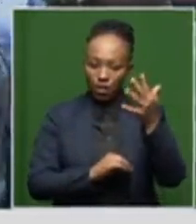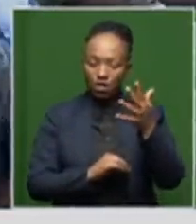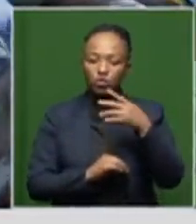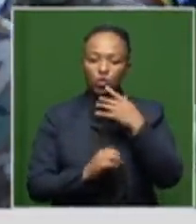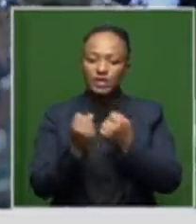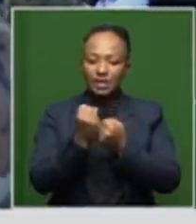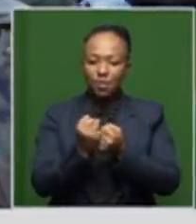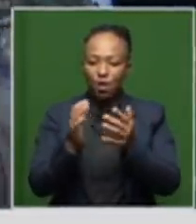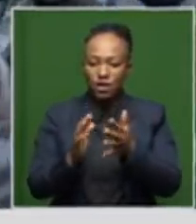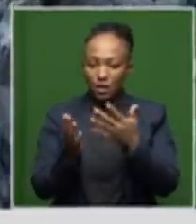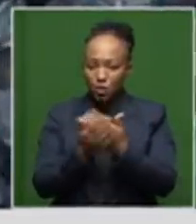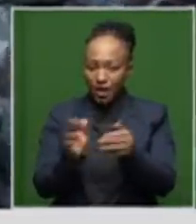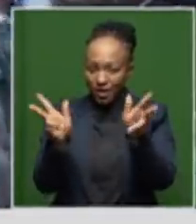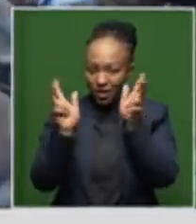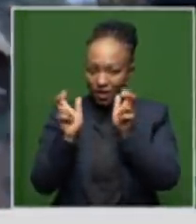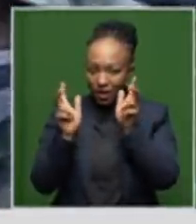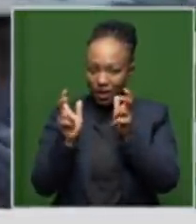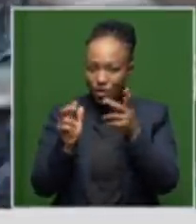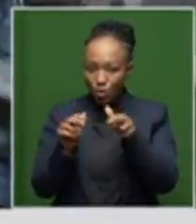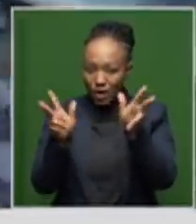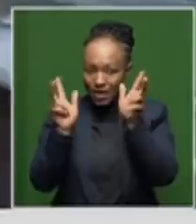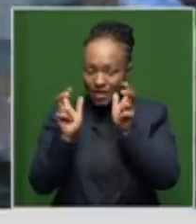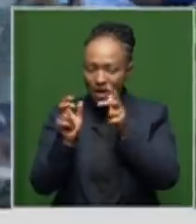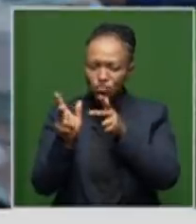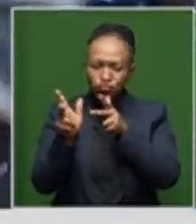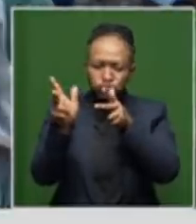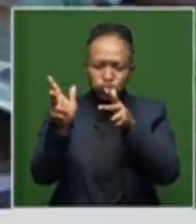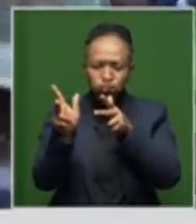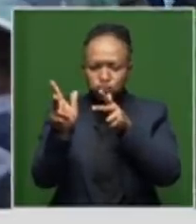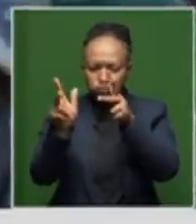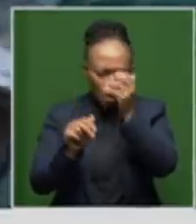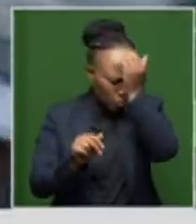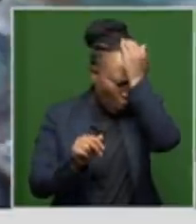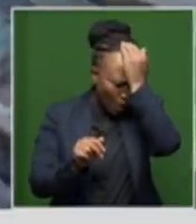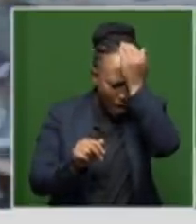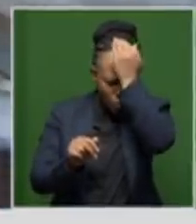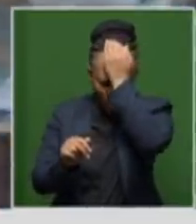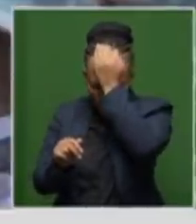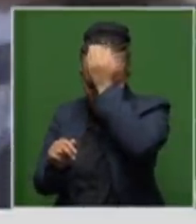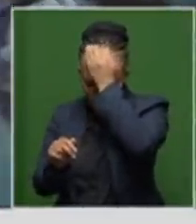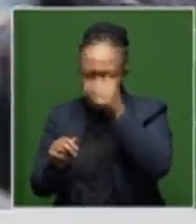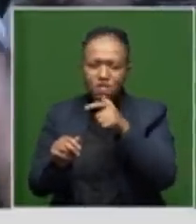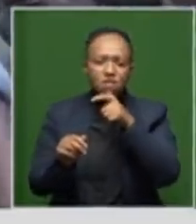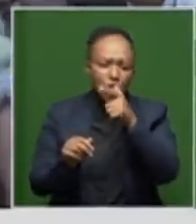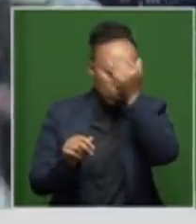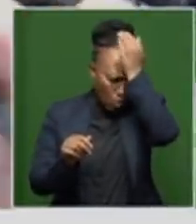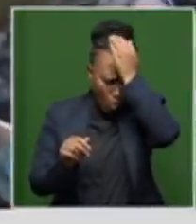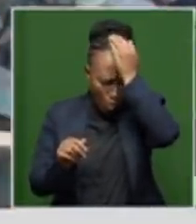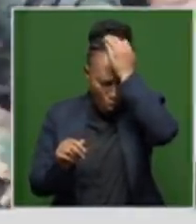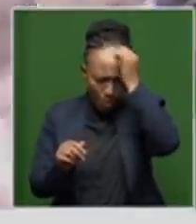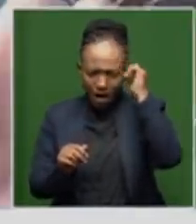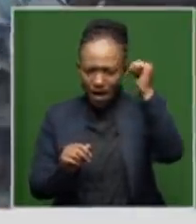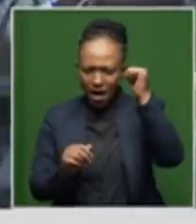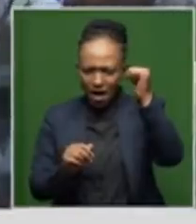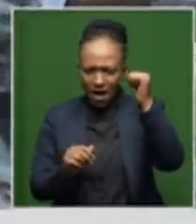supporters. You can hear those cheers, people chanting Zuma, Zuma as he goes to address them. These are